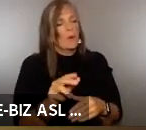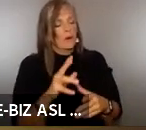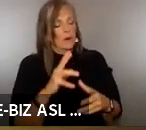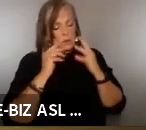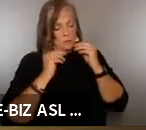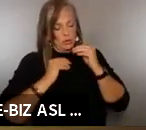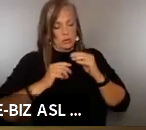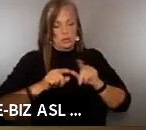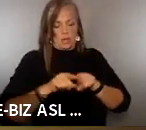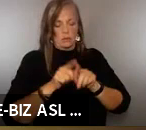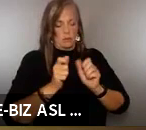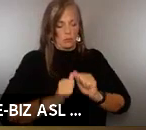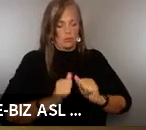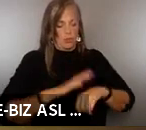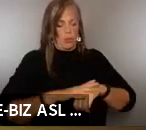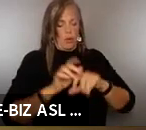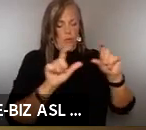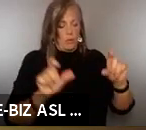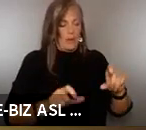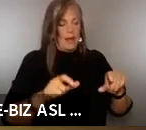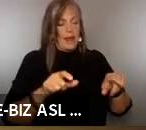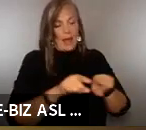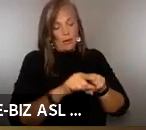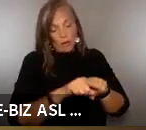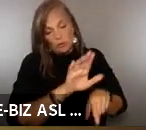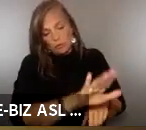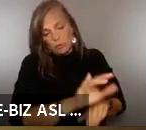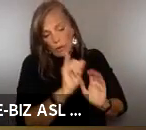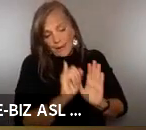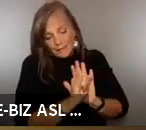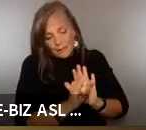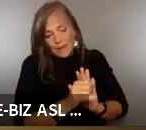as someone on the spectrum who's an older gentleman?